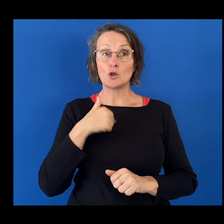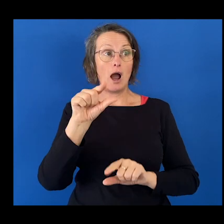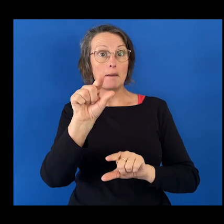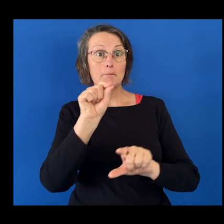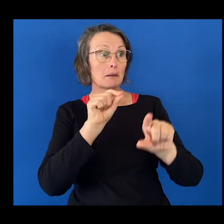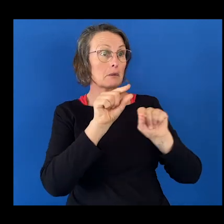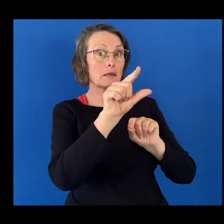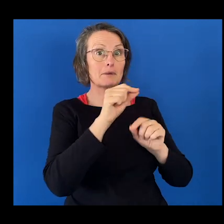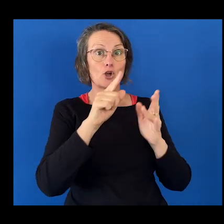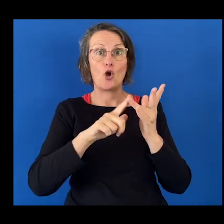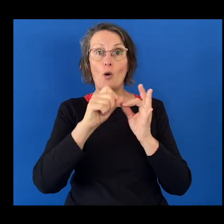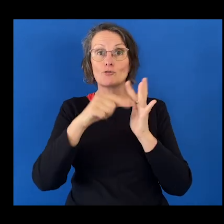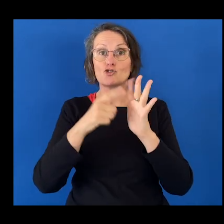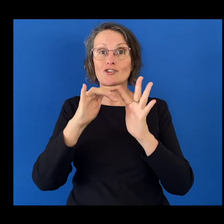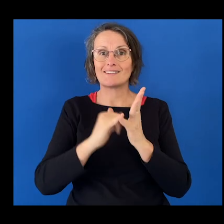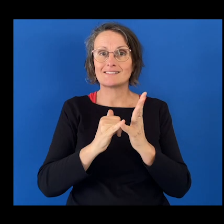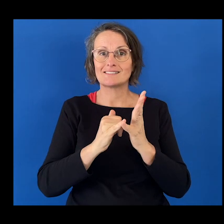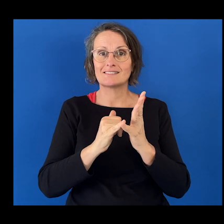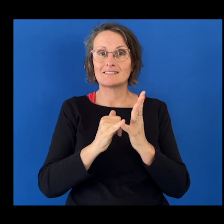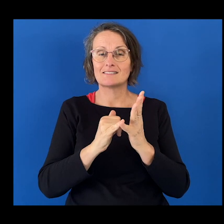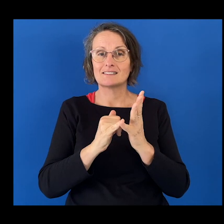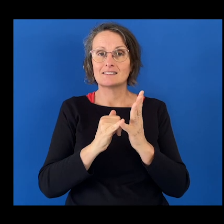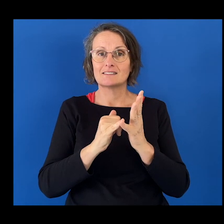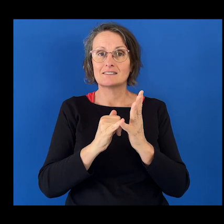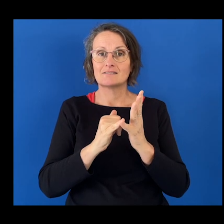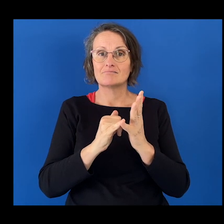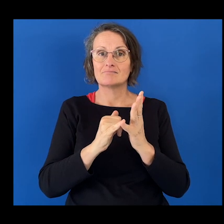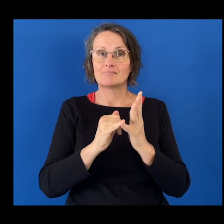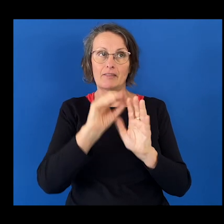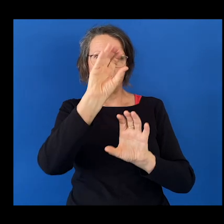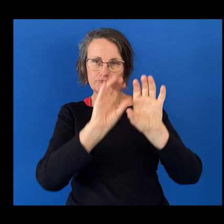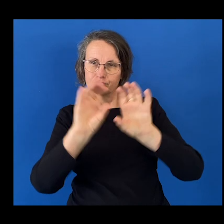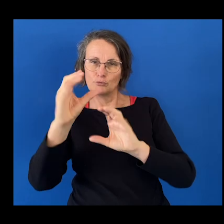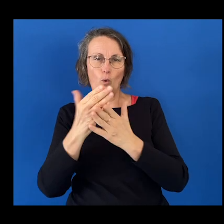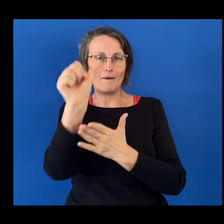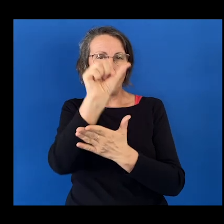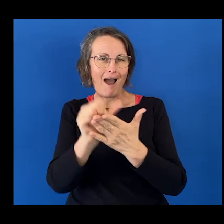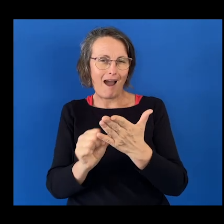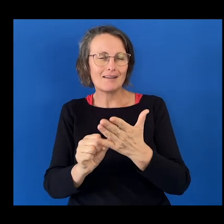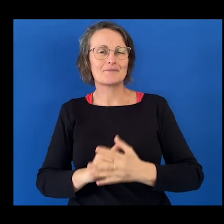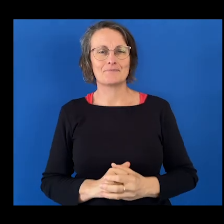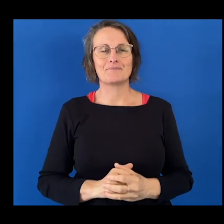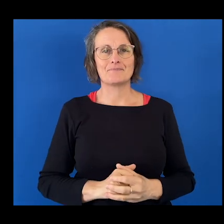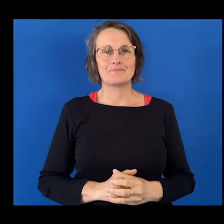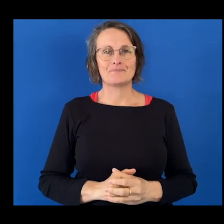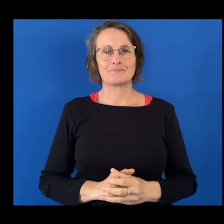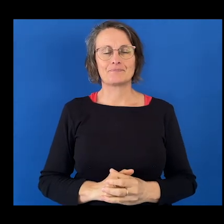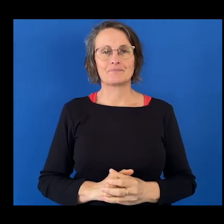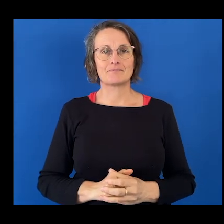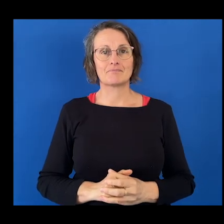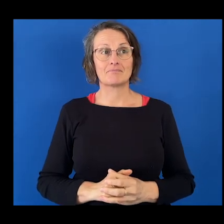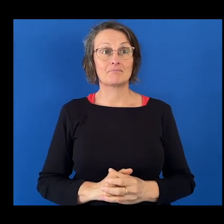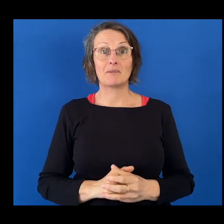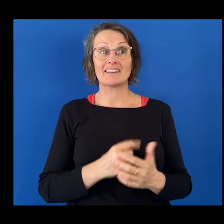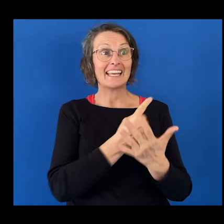and that have been arranged, and they each have a